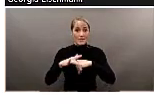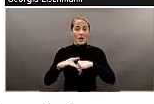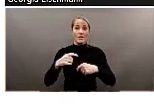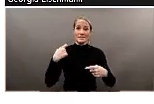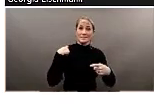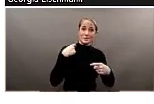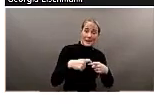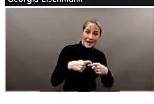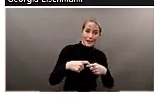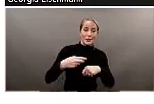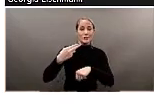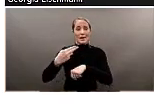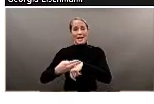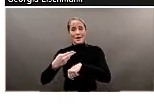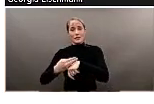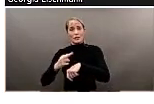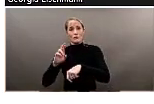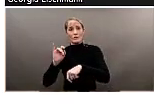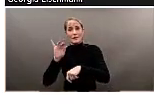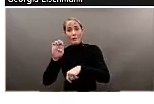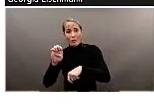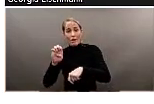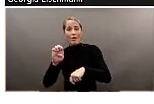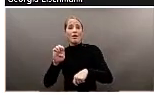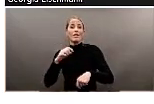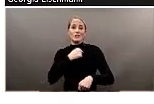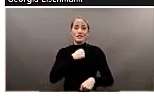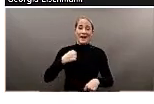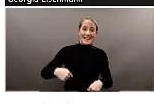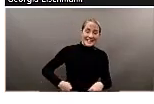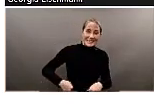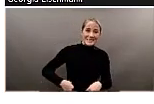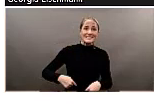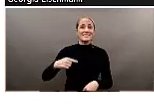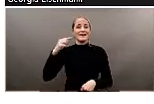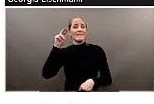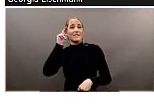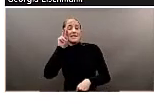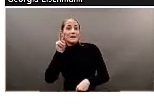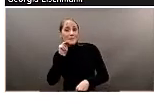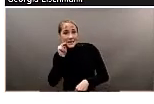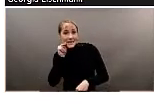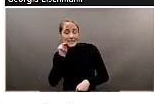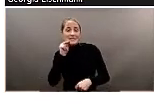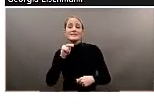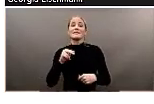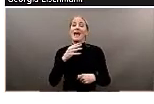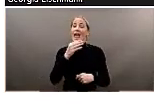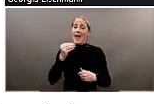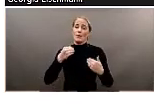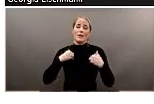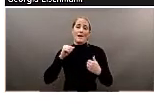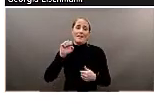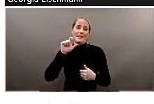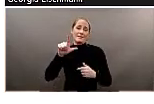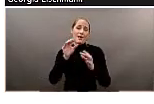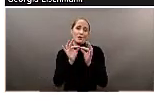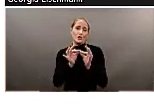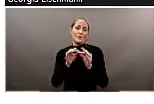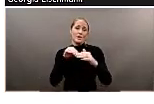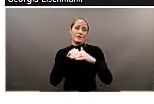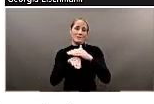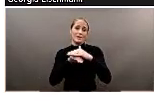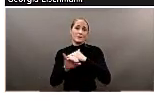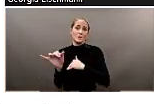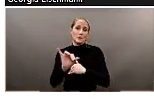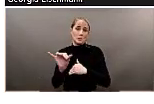languages, including Spanish, Haitian Creole, Portuguese, Arabic, Chinese, and Vietnamese. And we